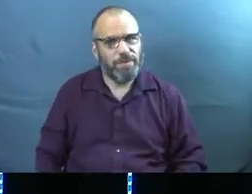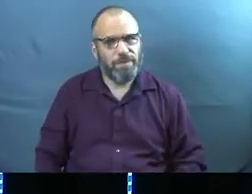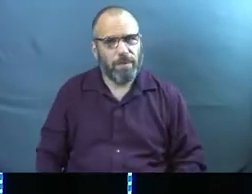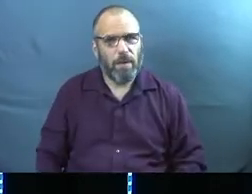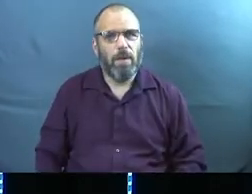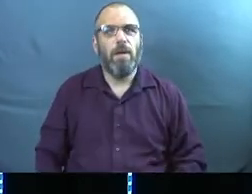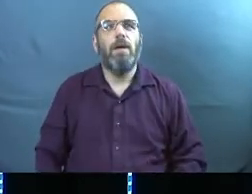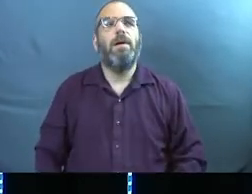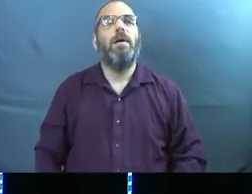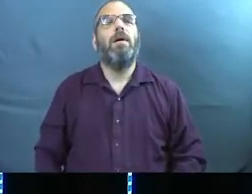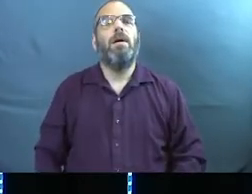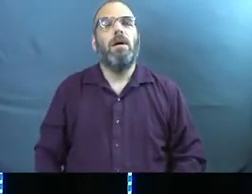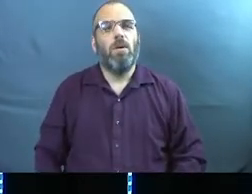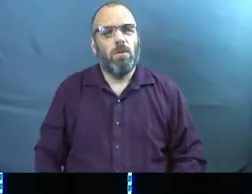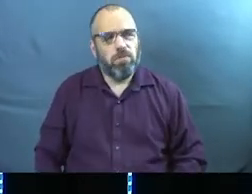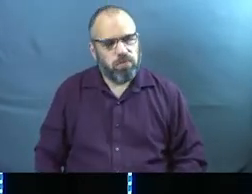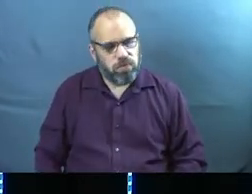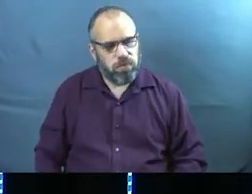Oh.